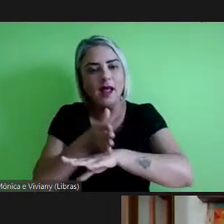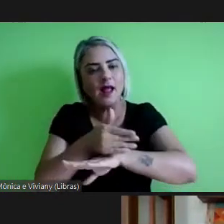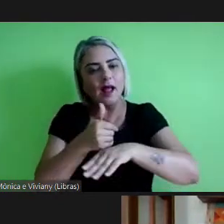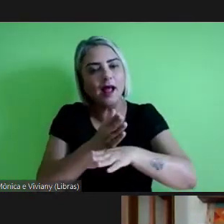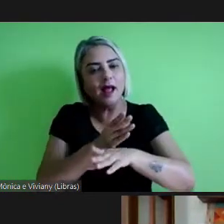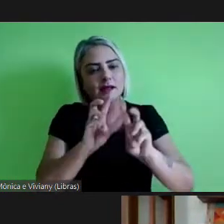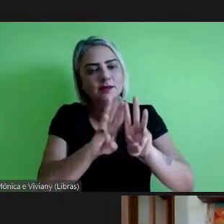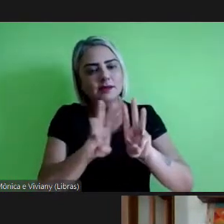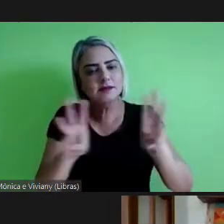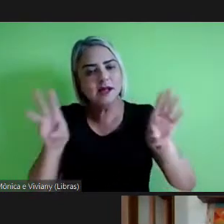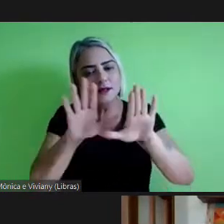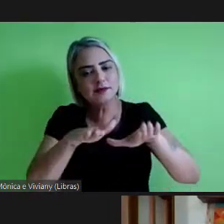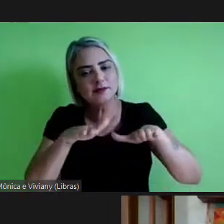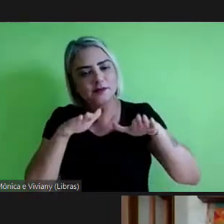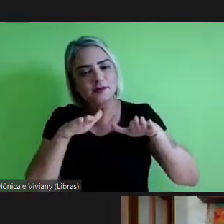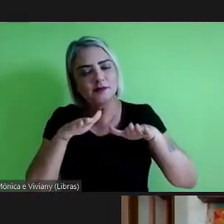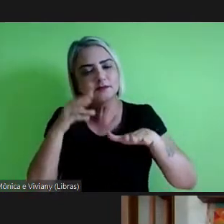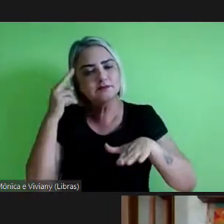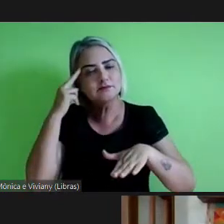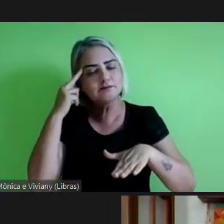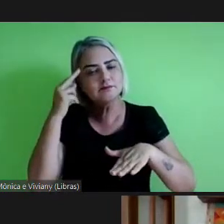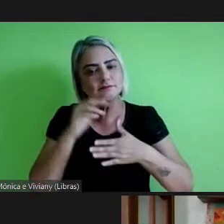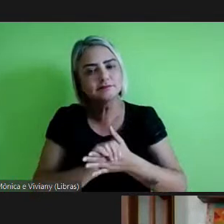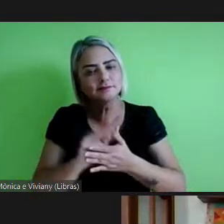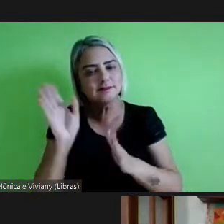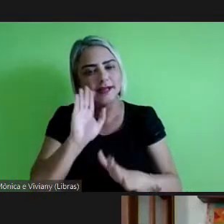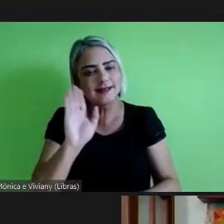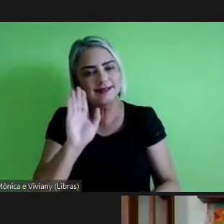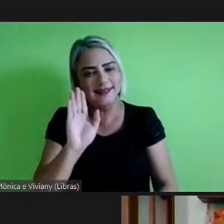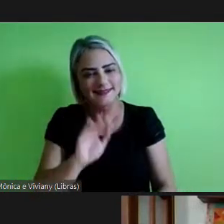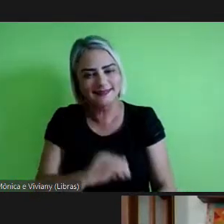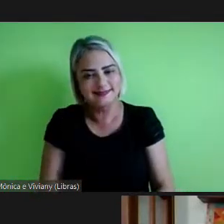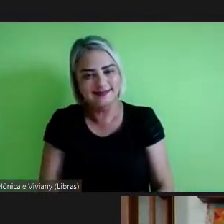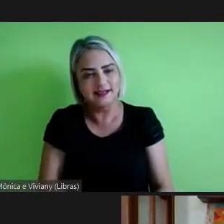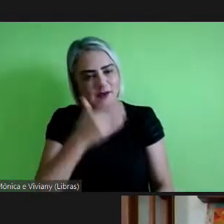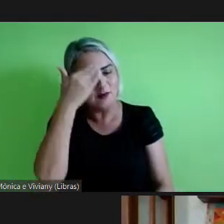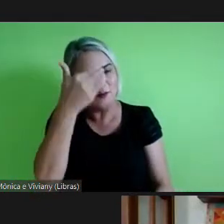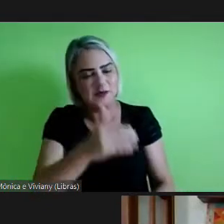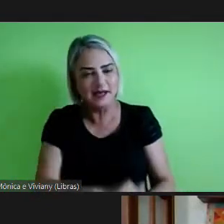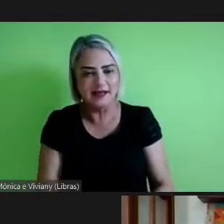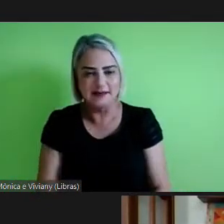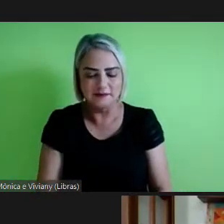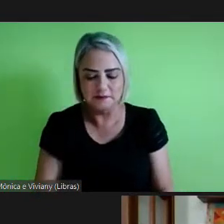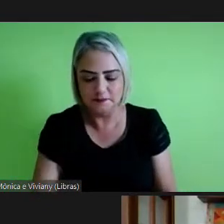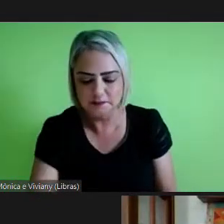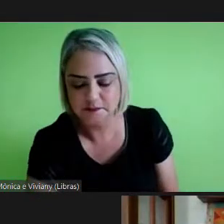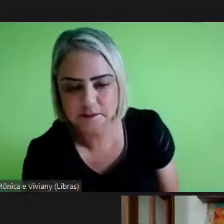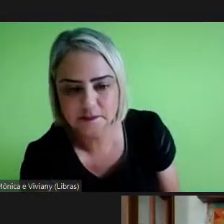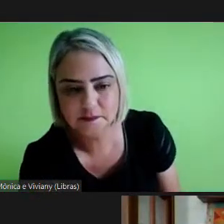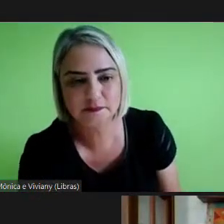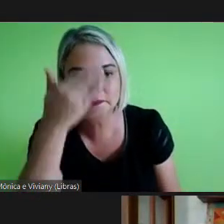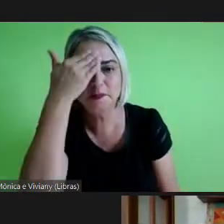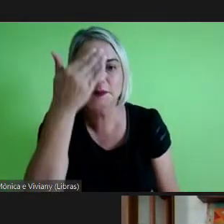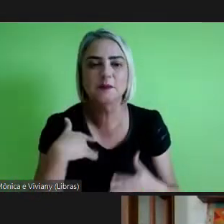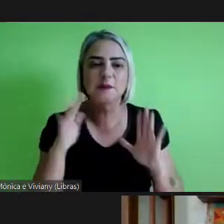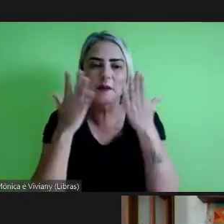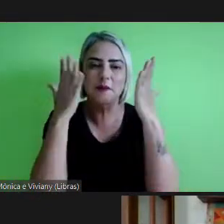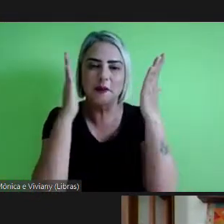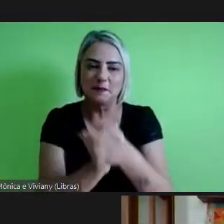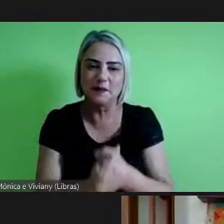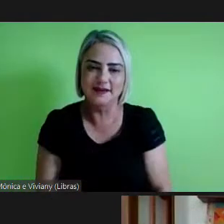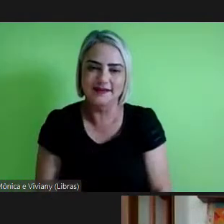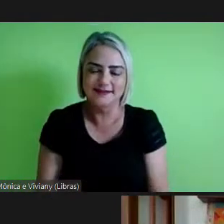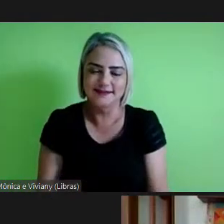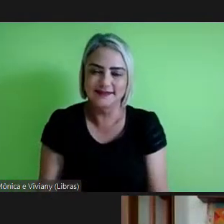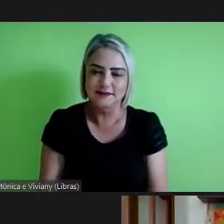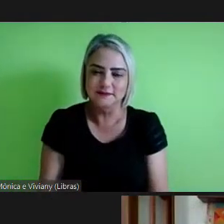the second letter of Brasilia, go to the website and leave your reflections. Thank you very much and see you soon. Thank you